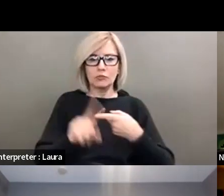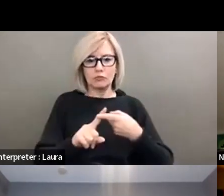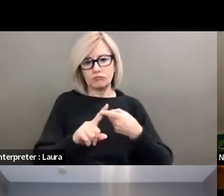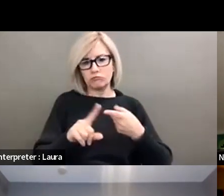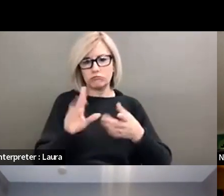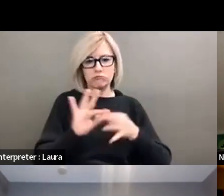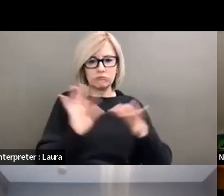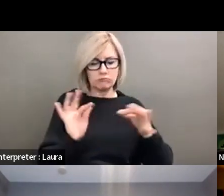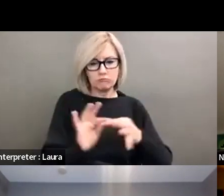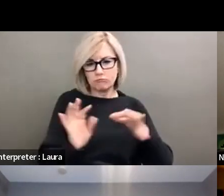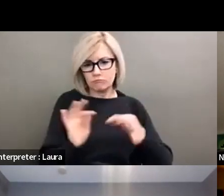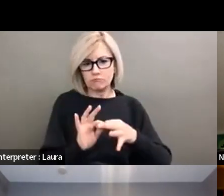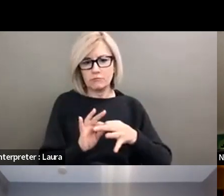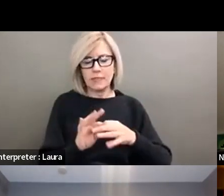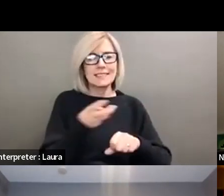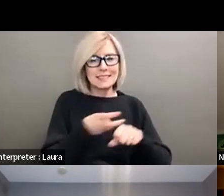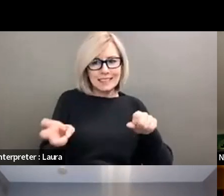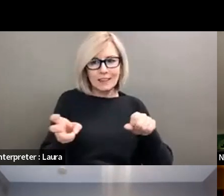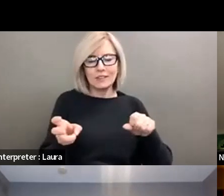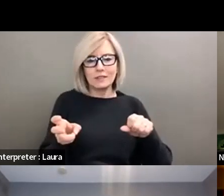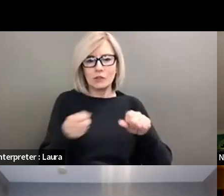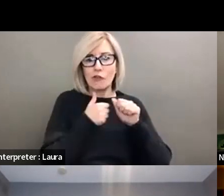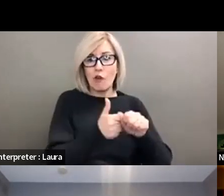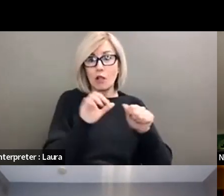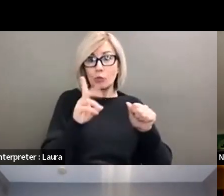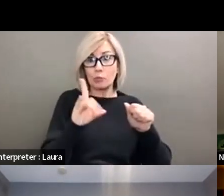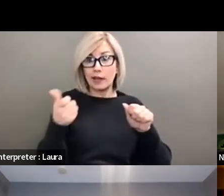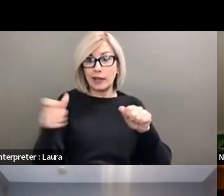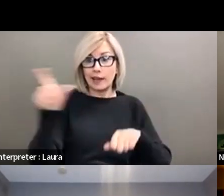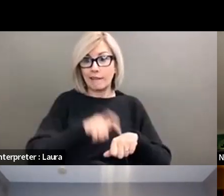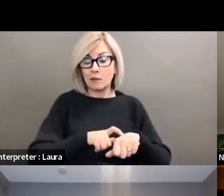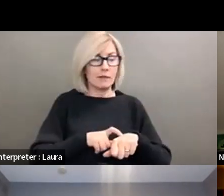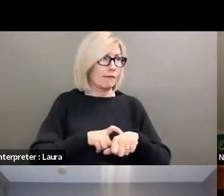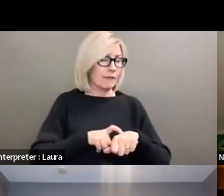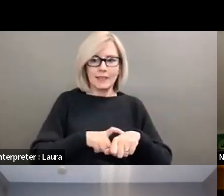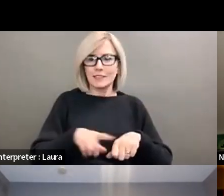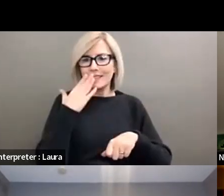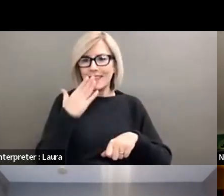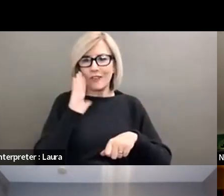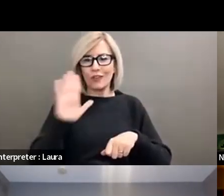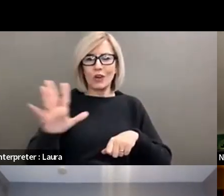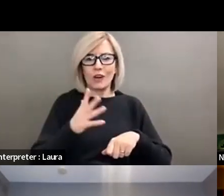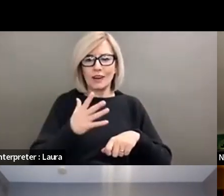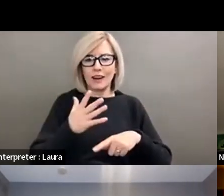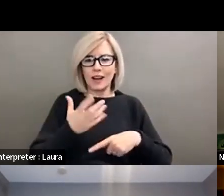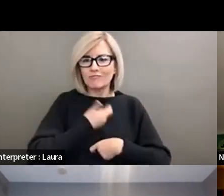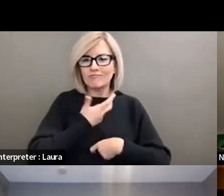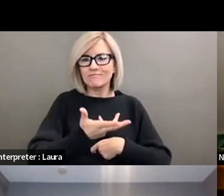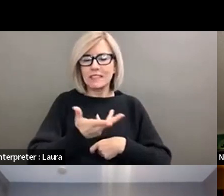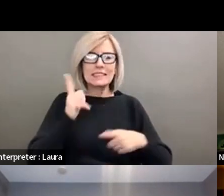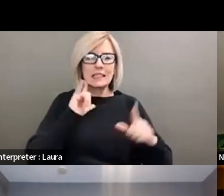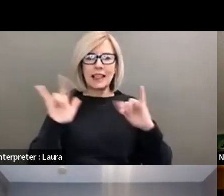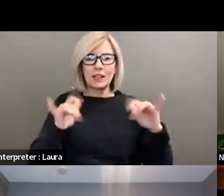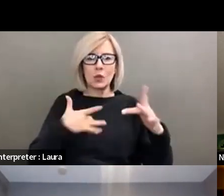this opportunity. It's tough to follow Brady Werger anytime. And thank you for your voice, Brady. Sounds like an